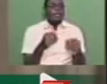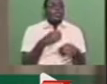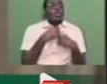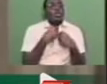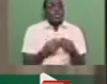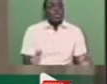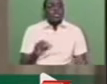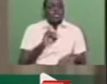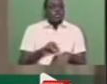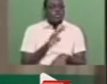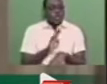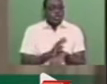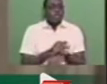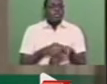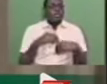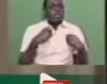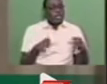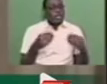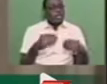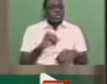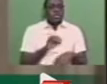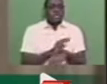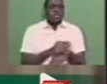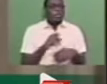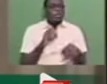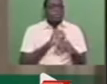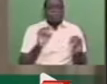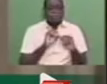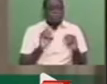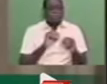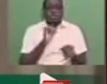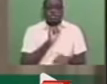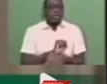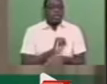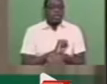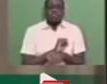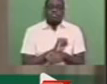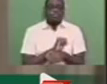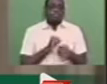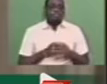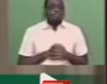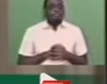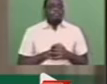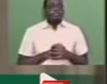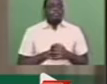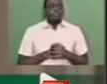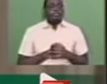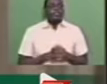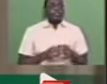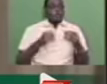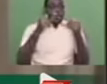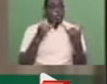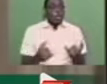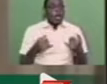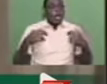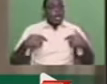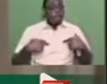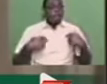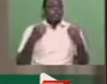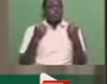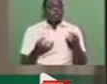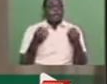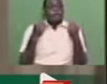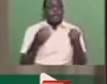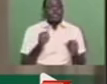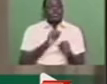scandal with the way in which this property is disposed of. So it is an area we'll be